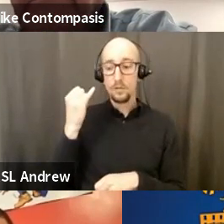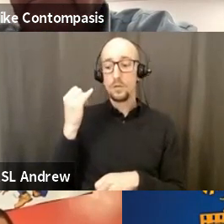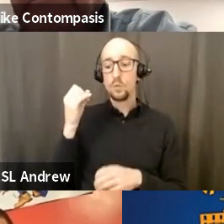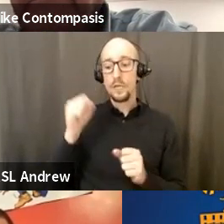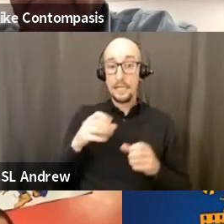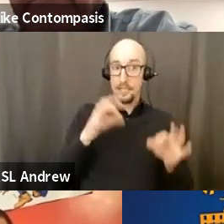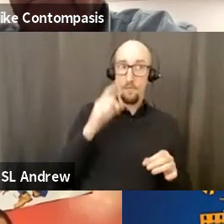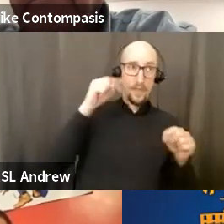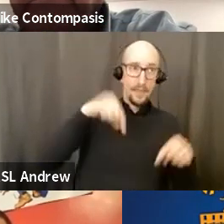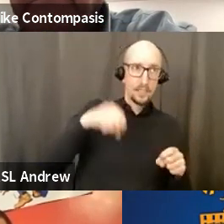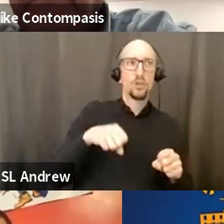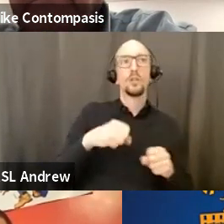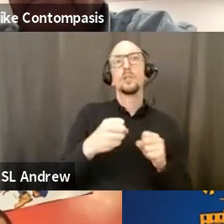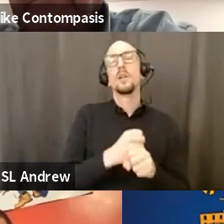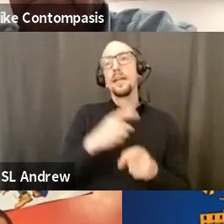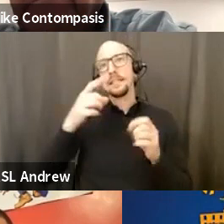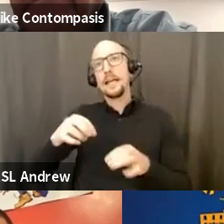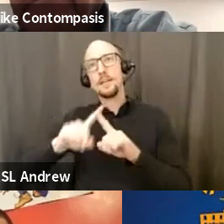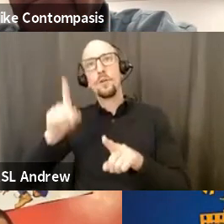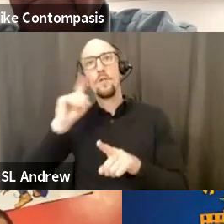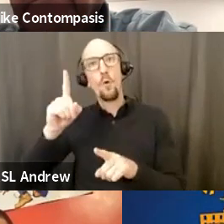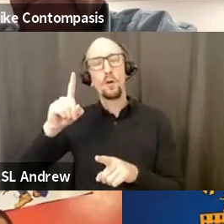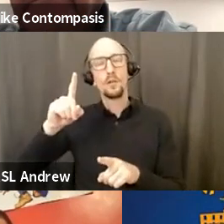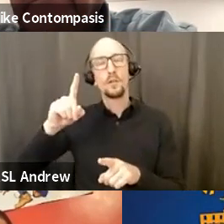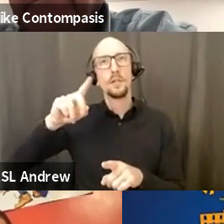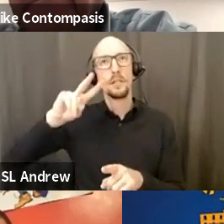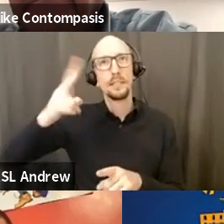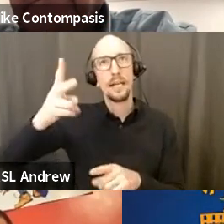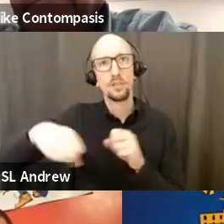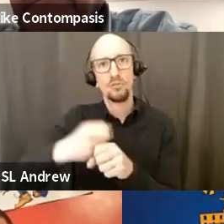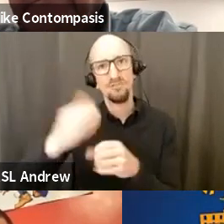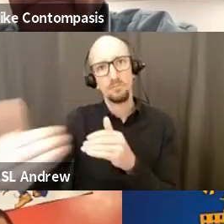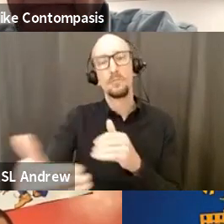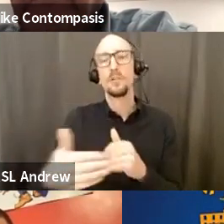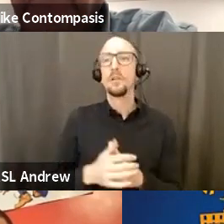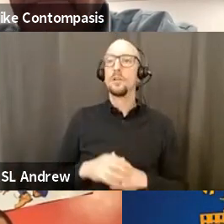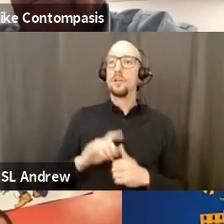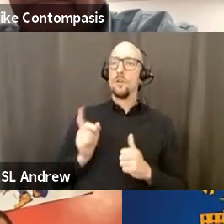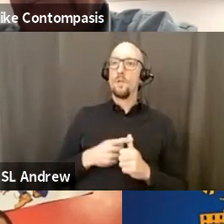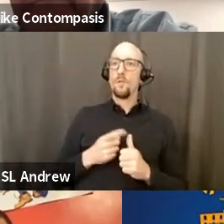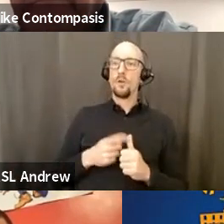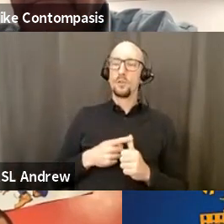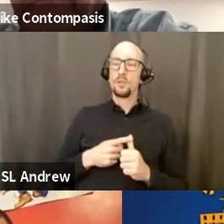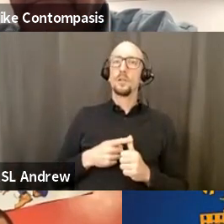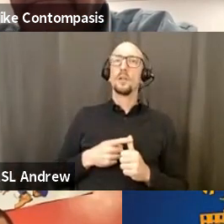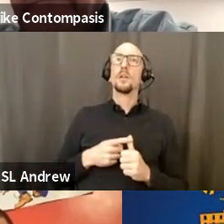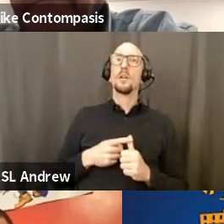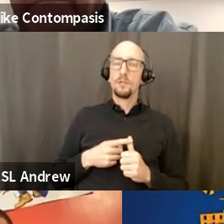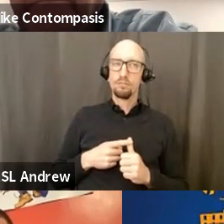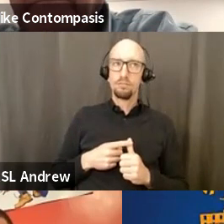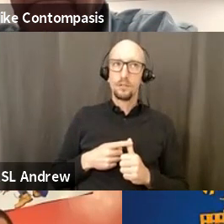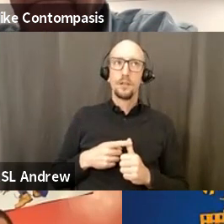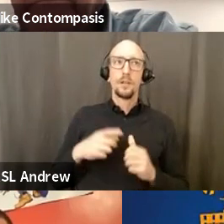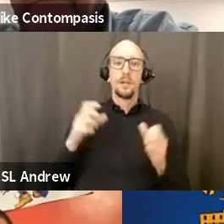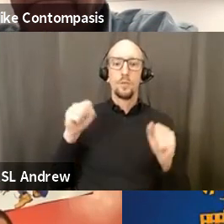5th grade GPA and the first half of 6th grade, like it has been in the past? But I agree with the added